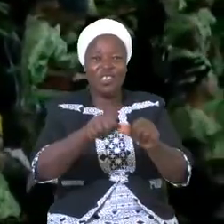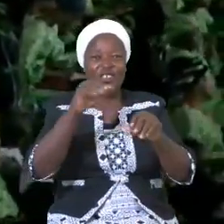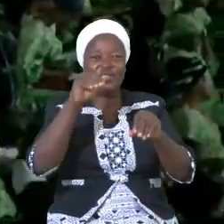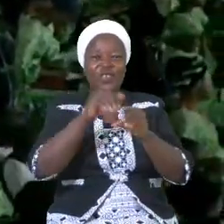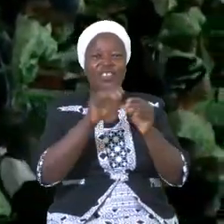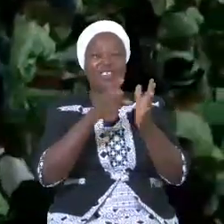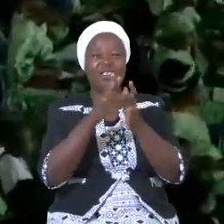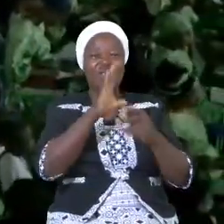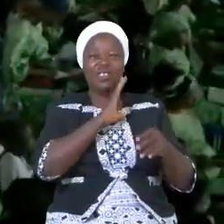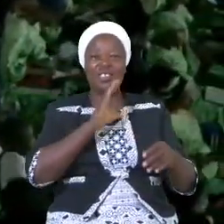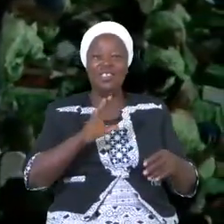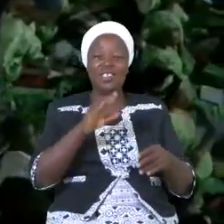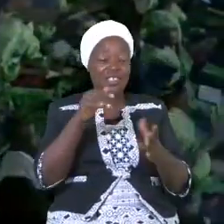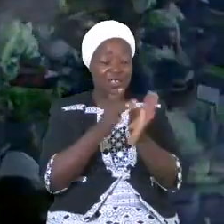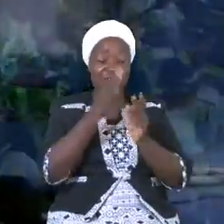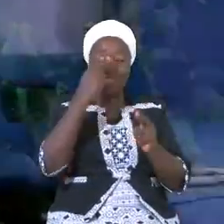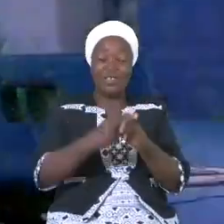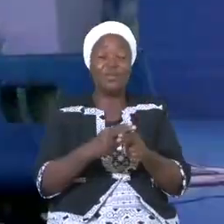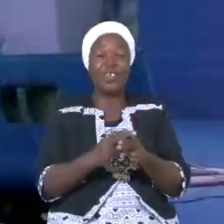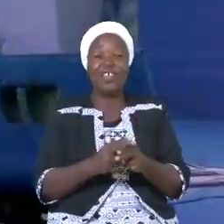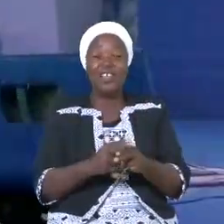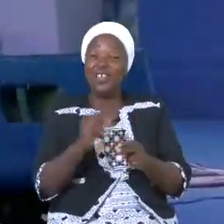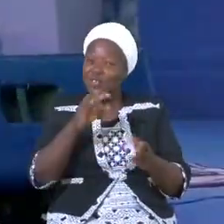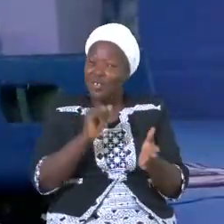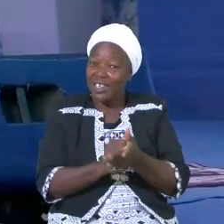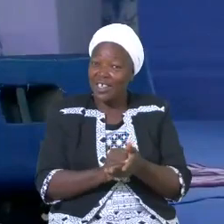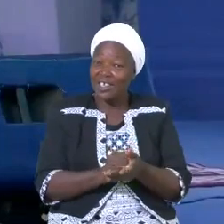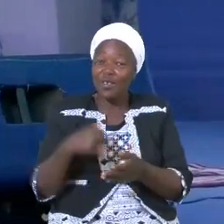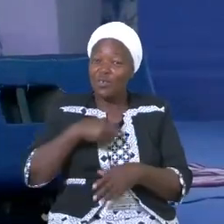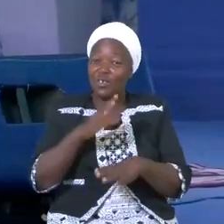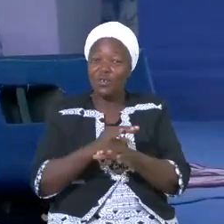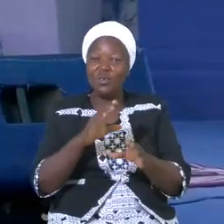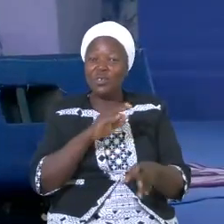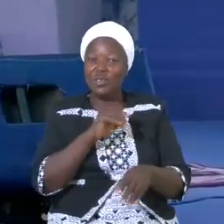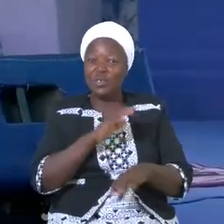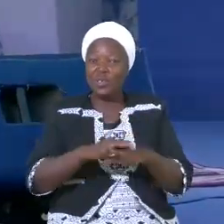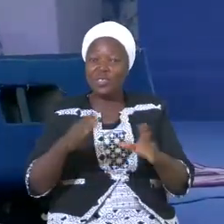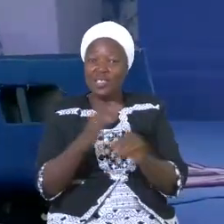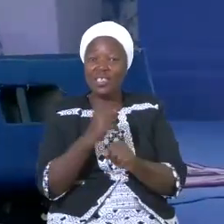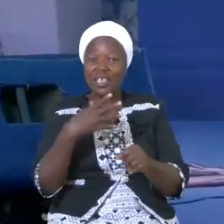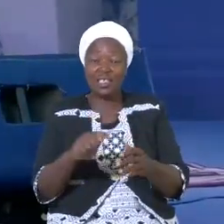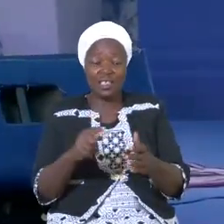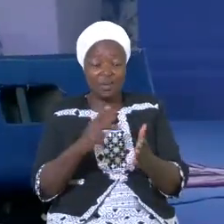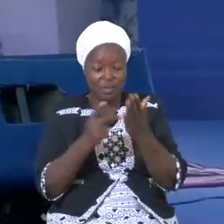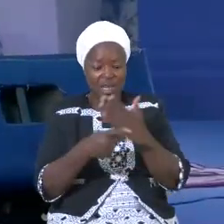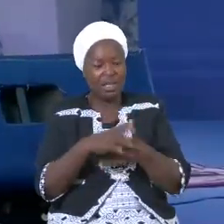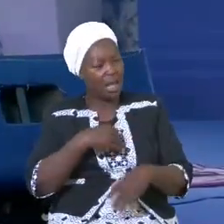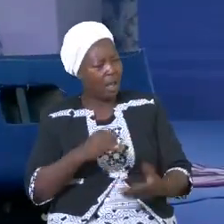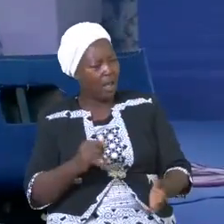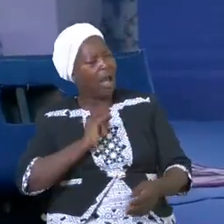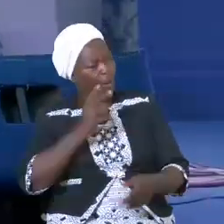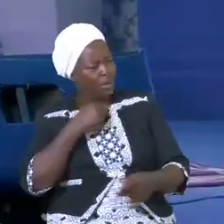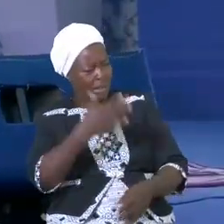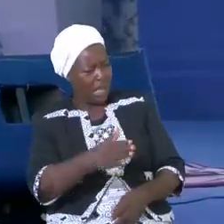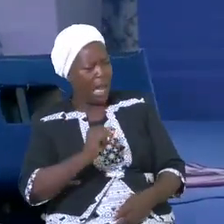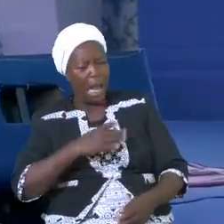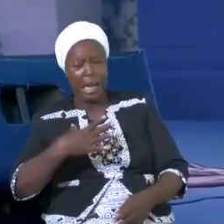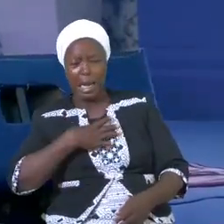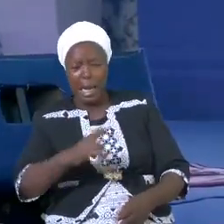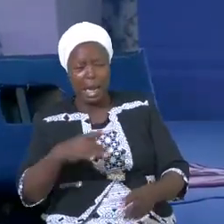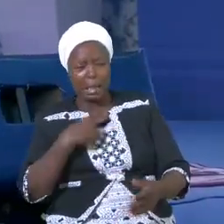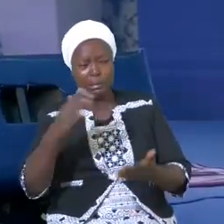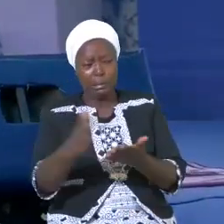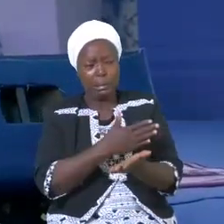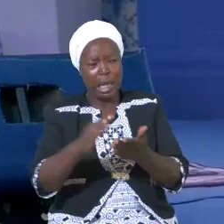that we don't take the crusaders you know i was there and i like the music i like the